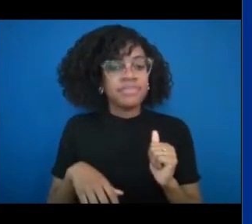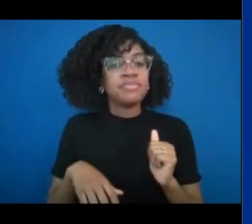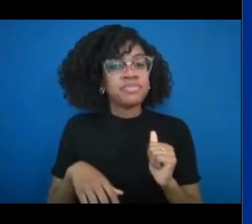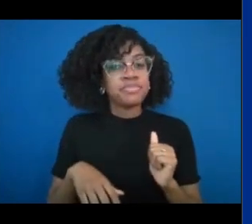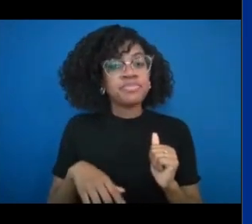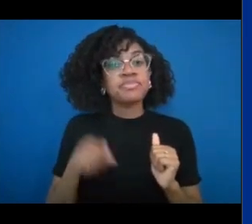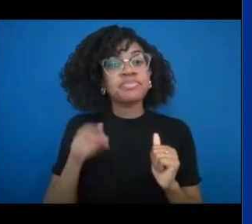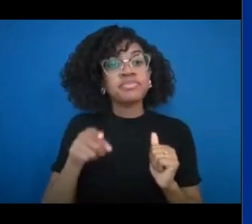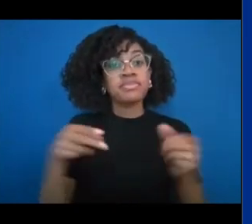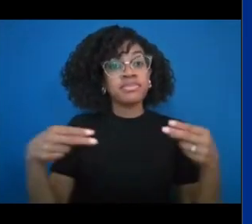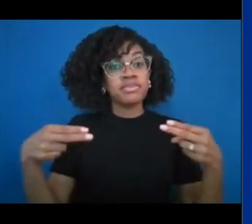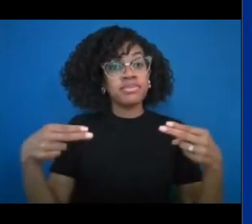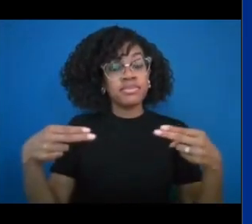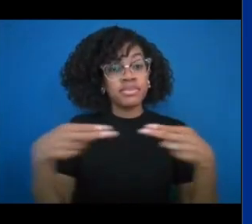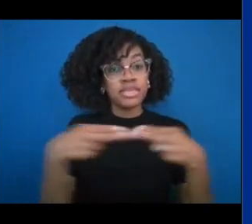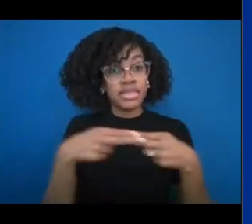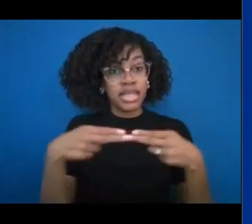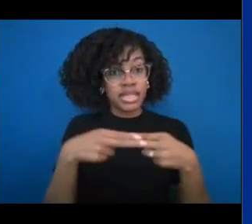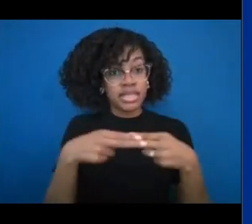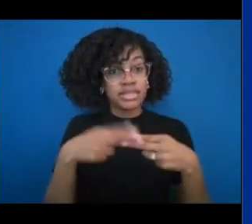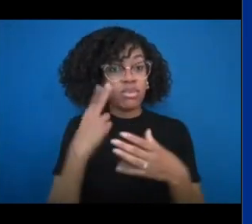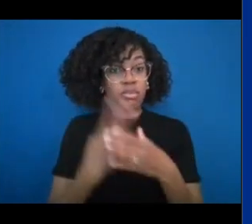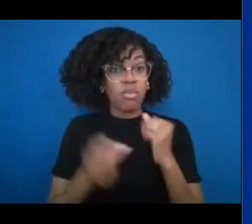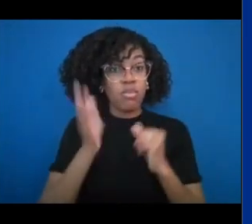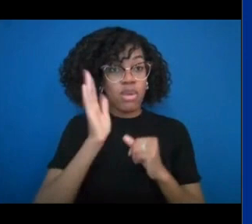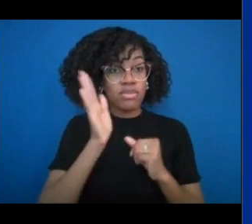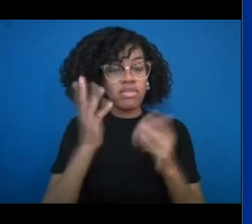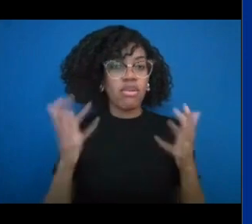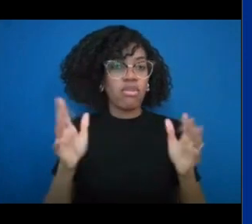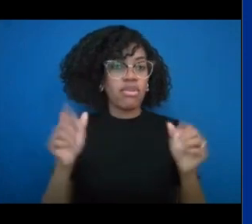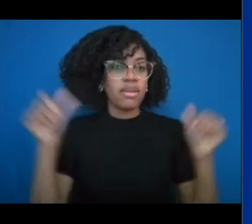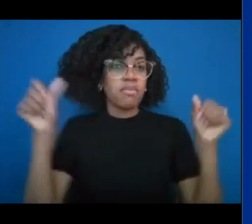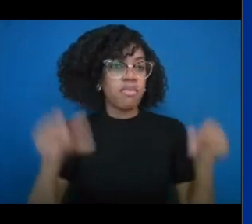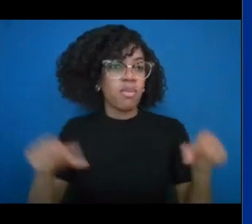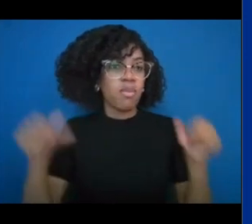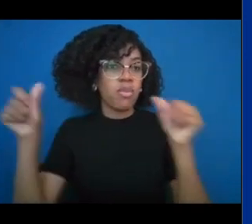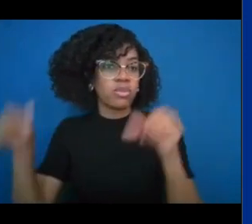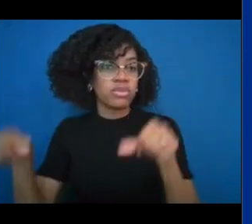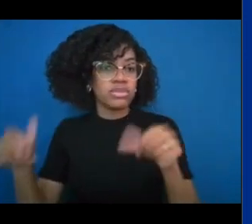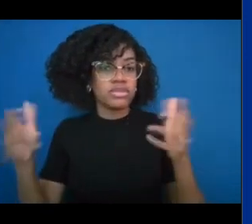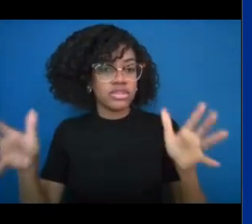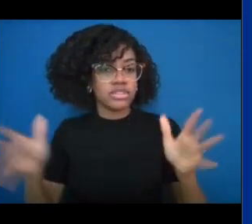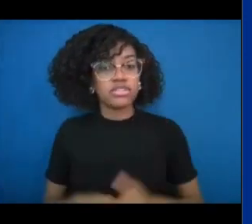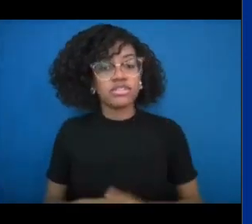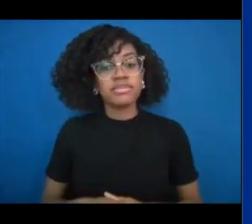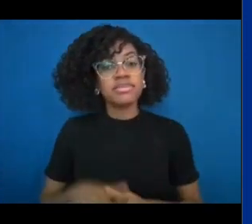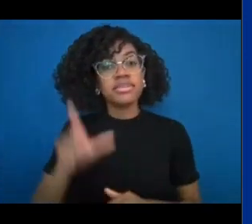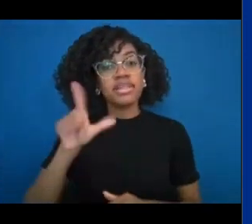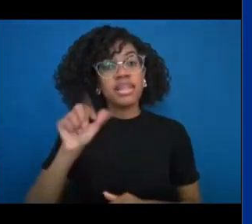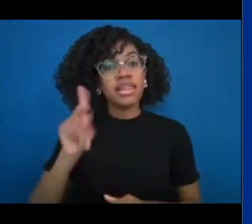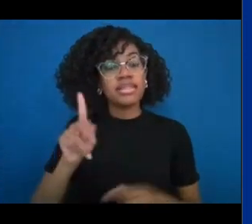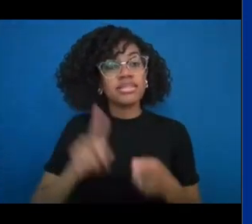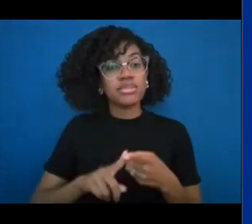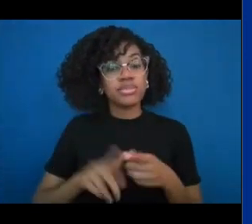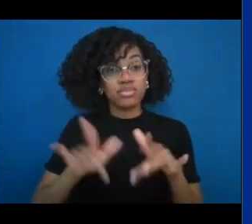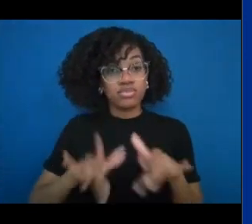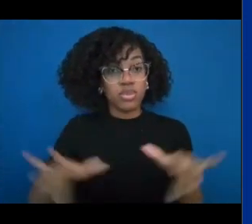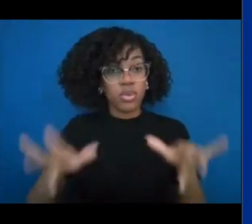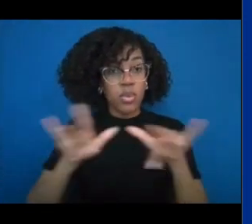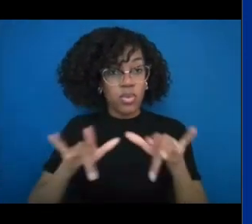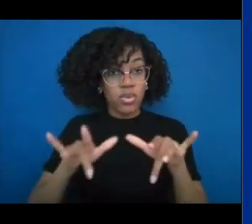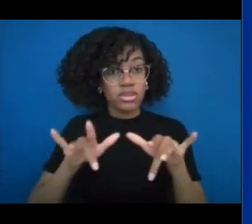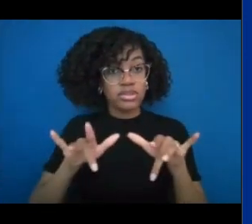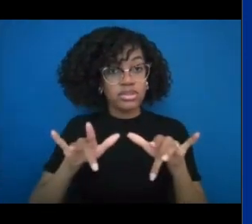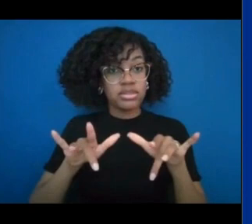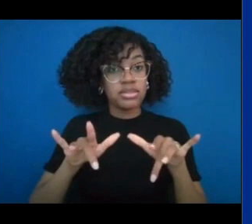slides for both of those webinars are already up, and links to the recordings of